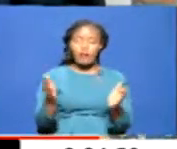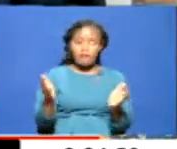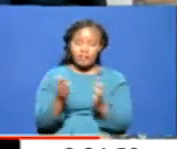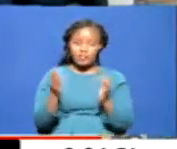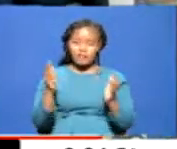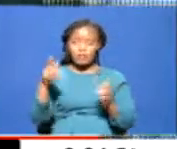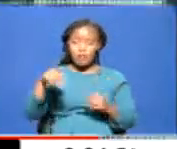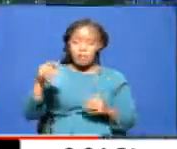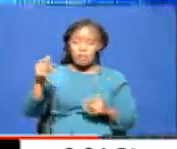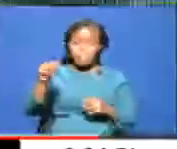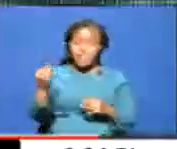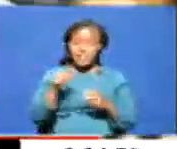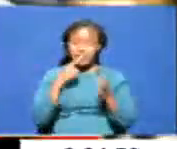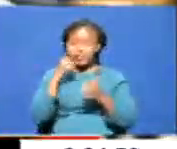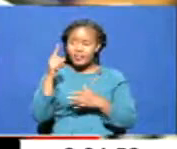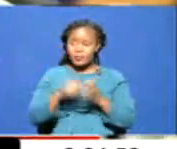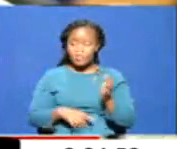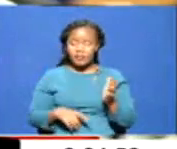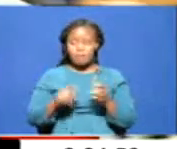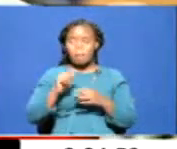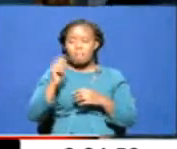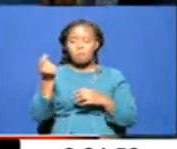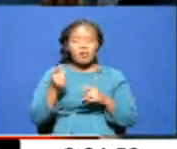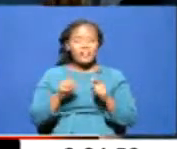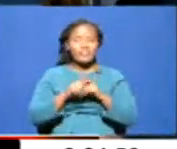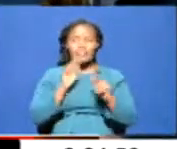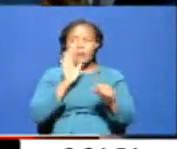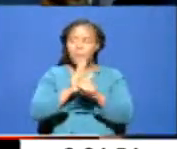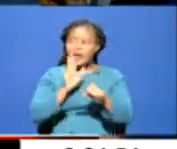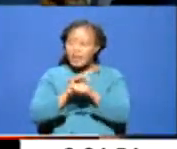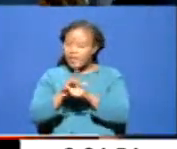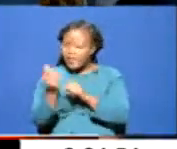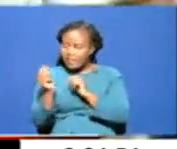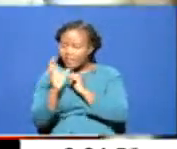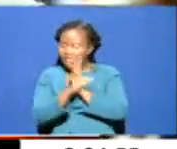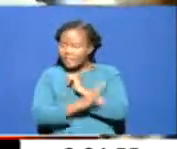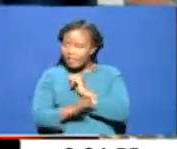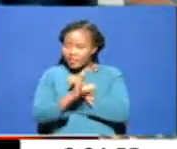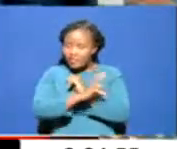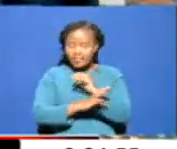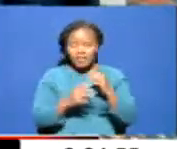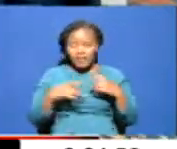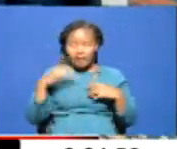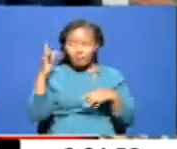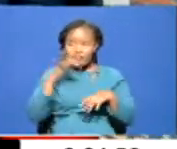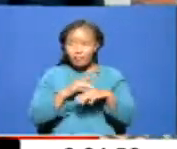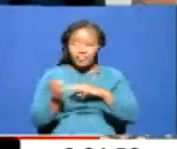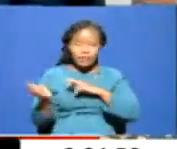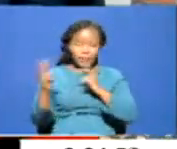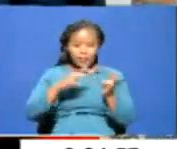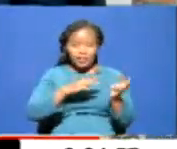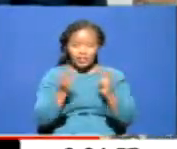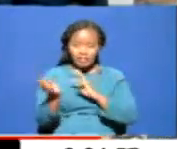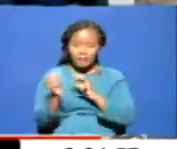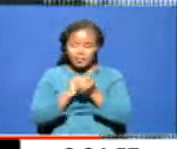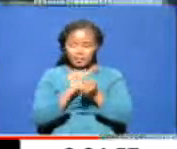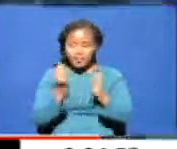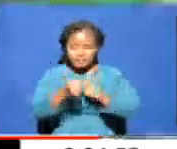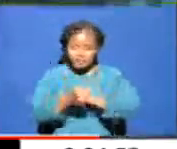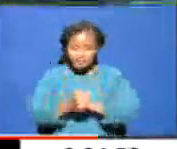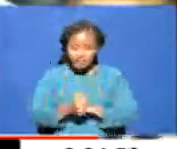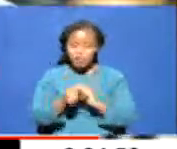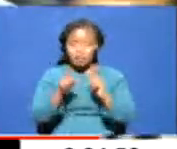Kenya, like many other countries, has been affected by the harsh realities of climate change. Kamau says human activities pose